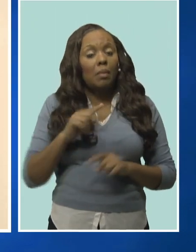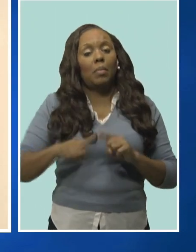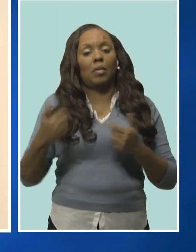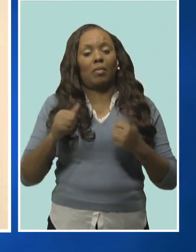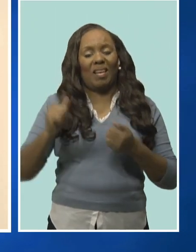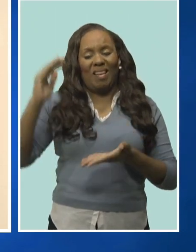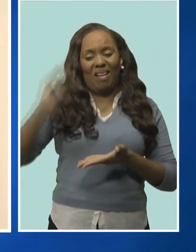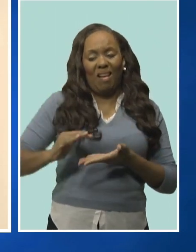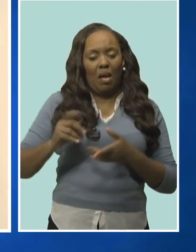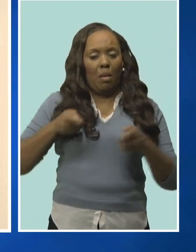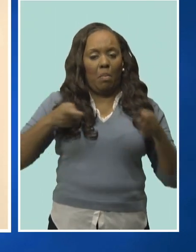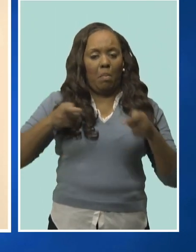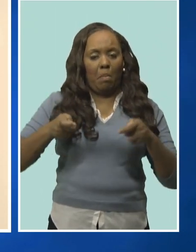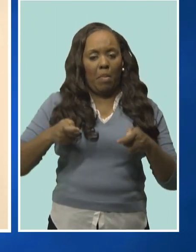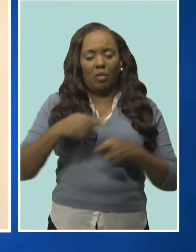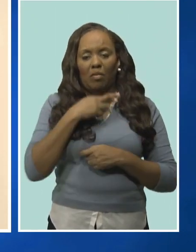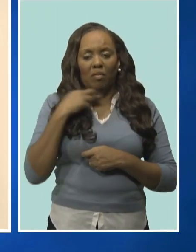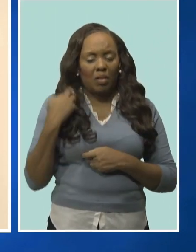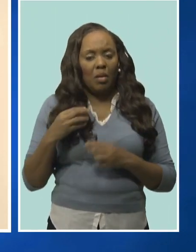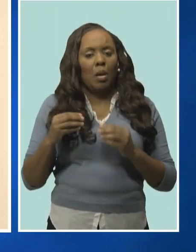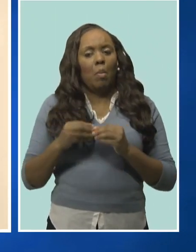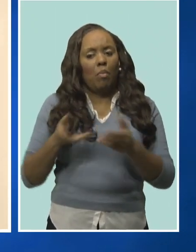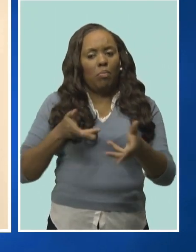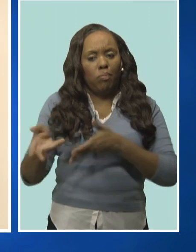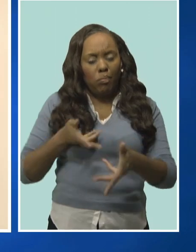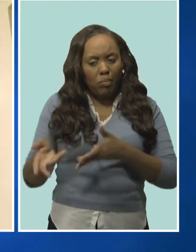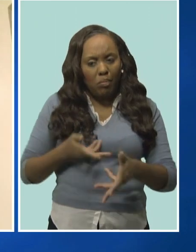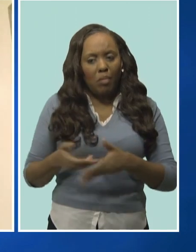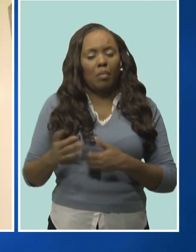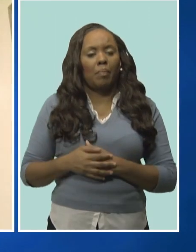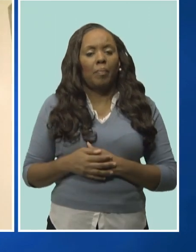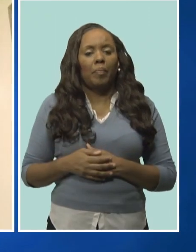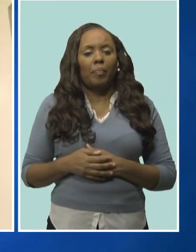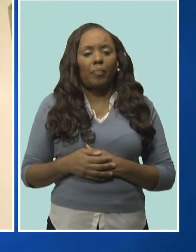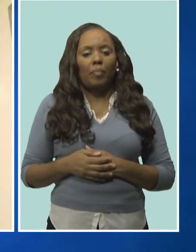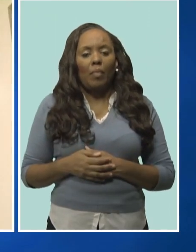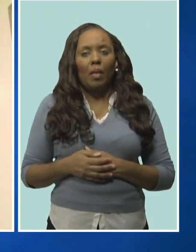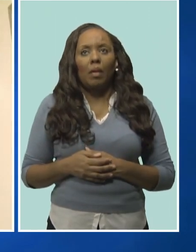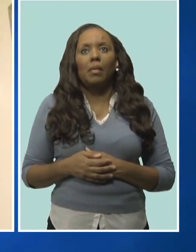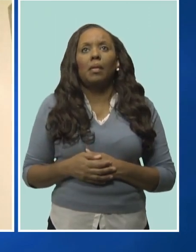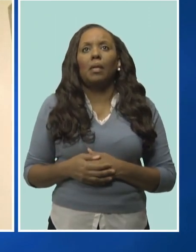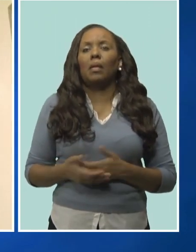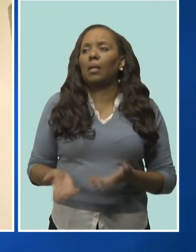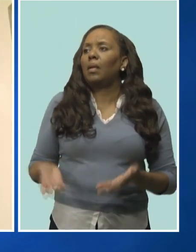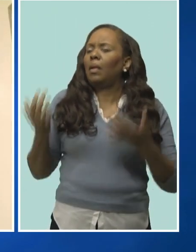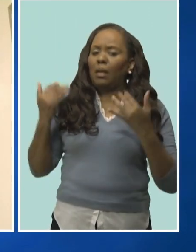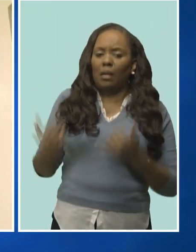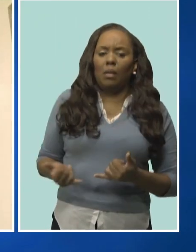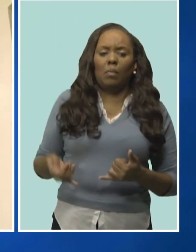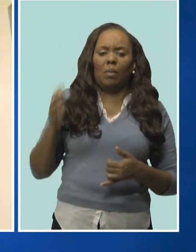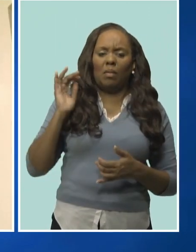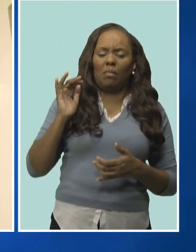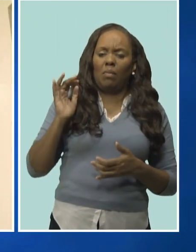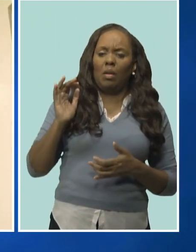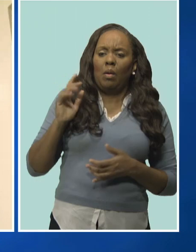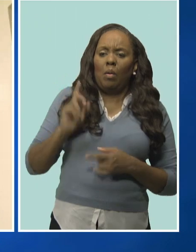manage those downside risks by aggressive engagement with the principals. Okay, now will this aggressive engagement involve any incentives